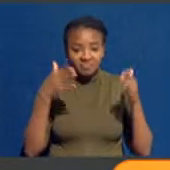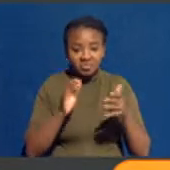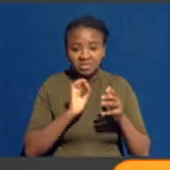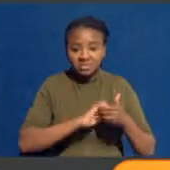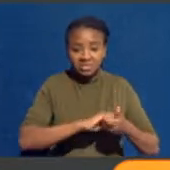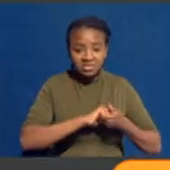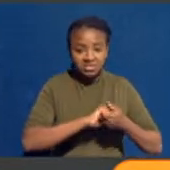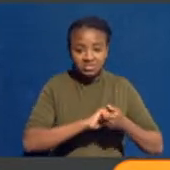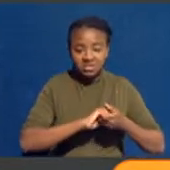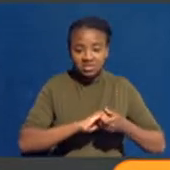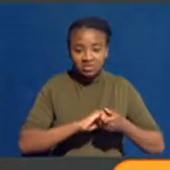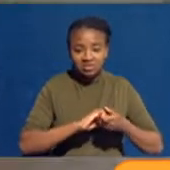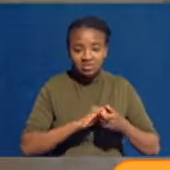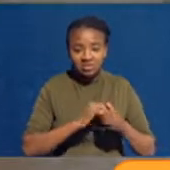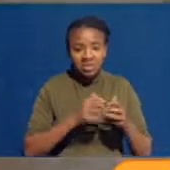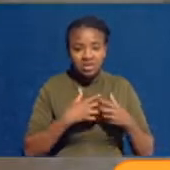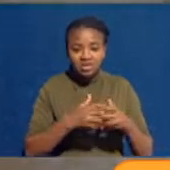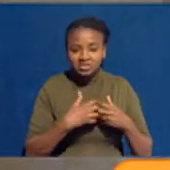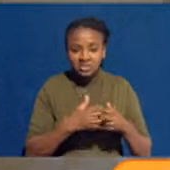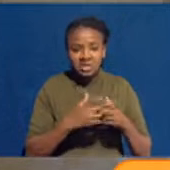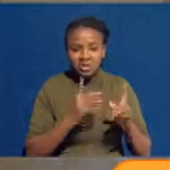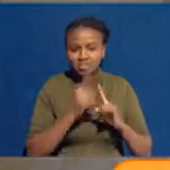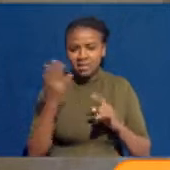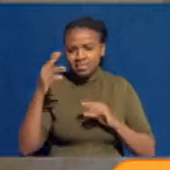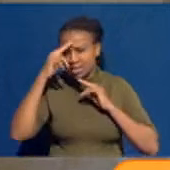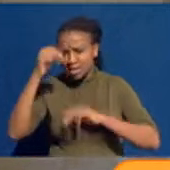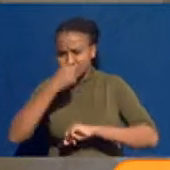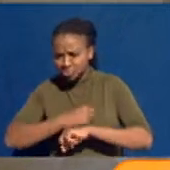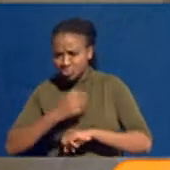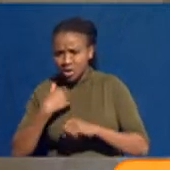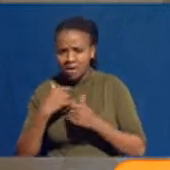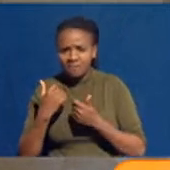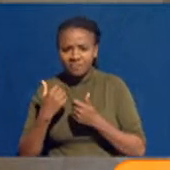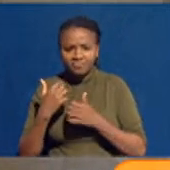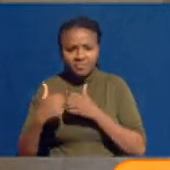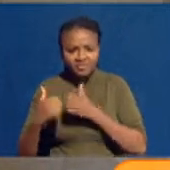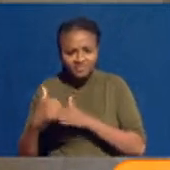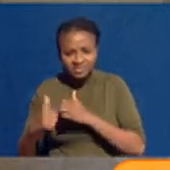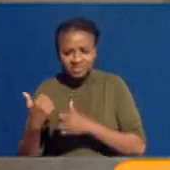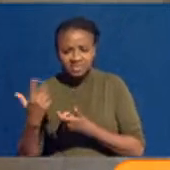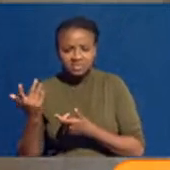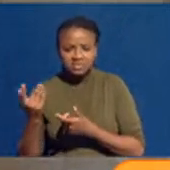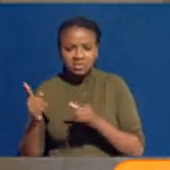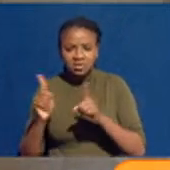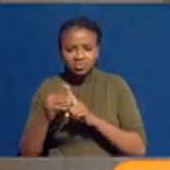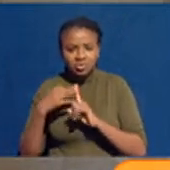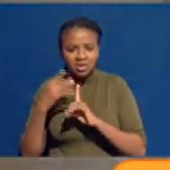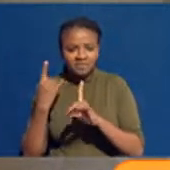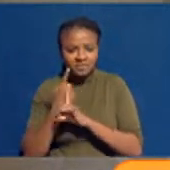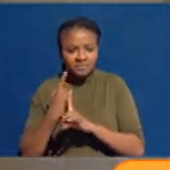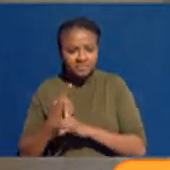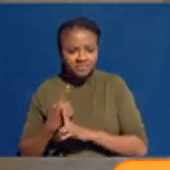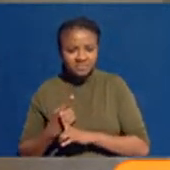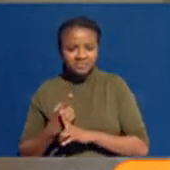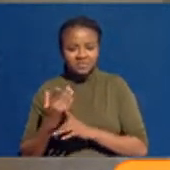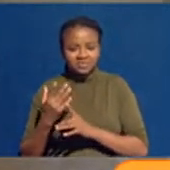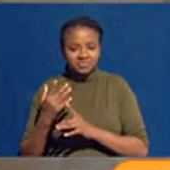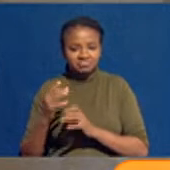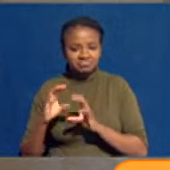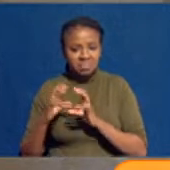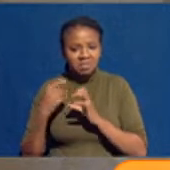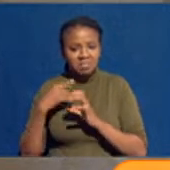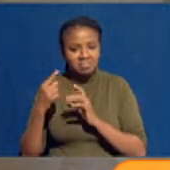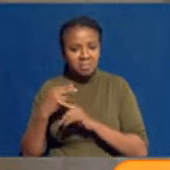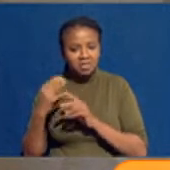But in high school, I had physics classes. I had advanced placement physics classes. There were all these things that I was able to do.